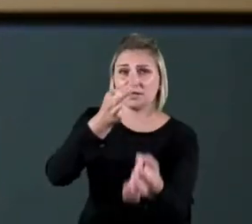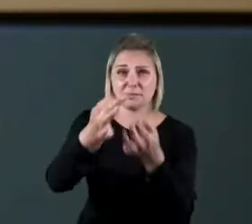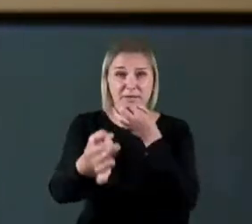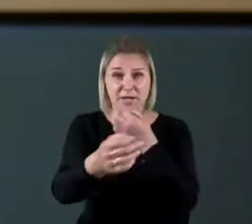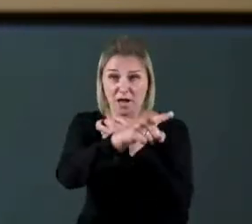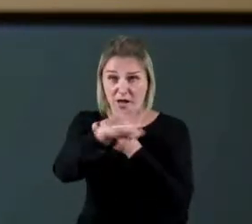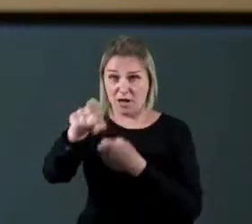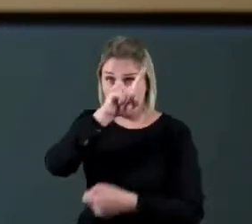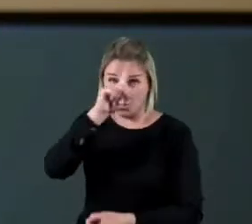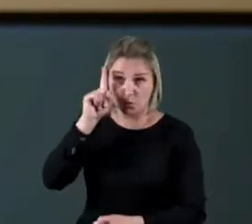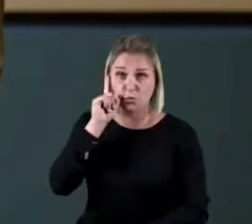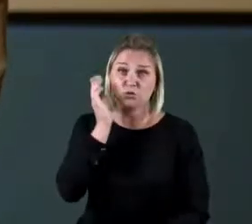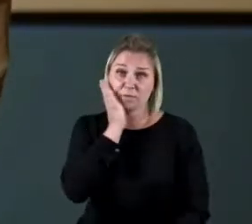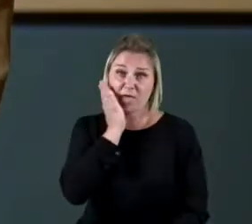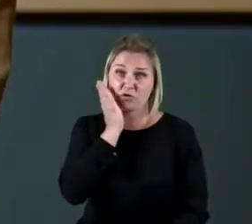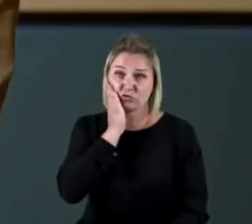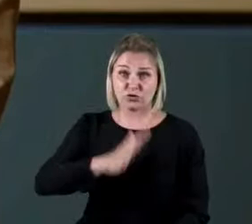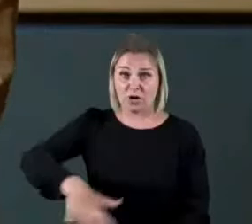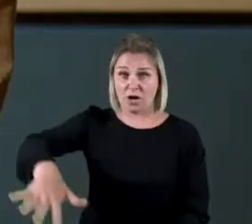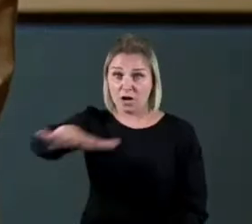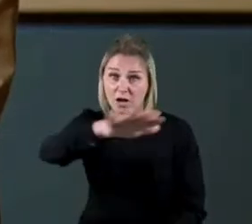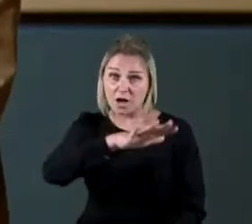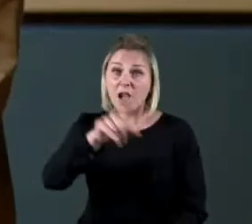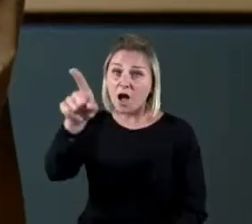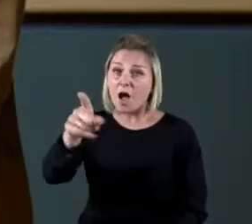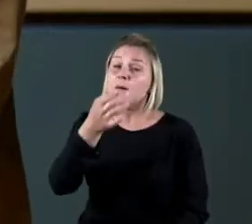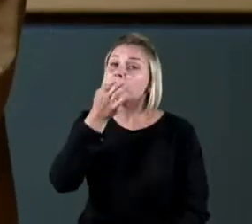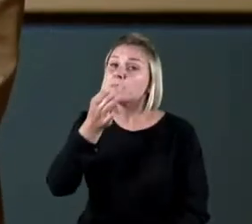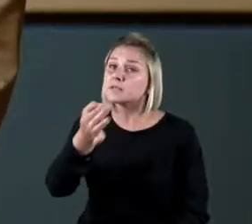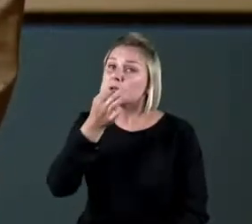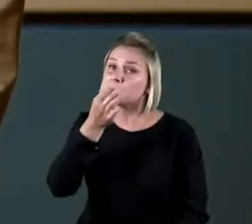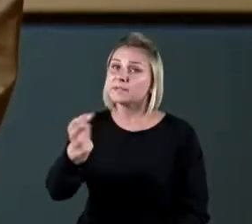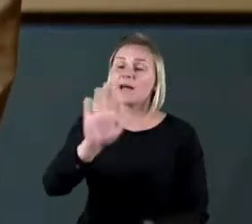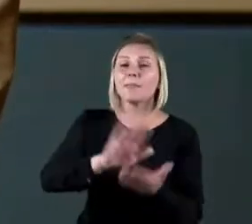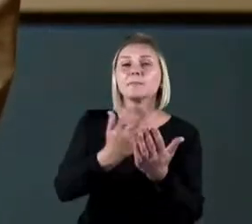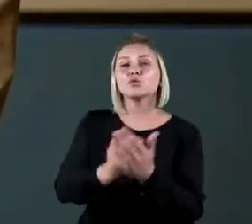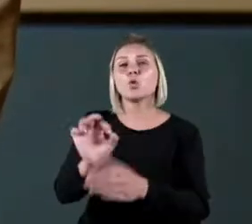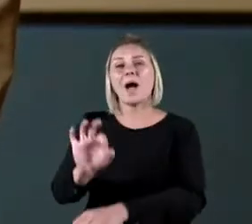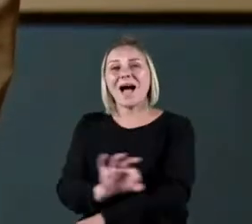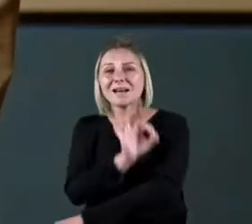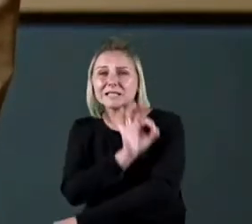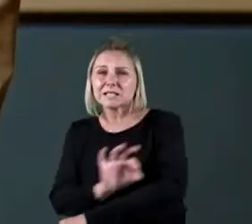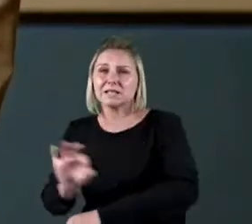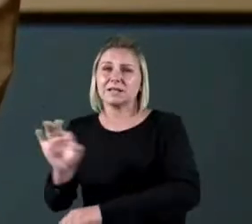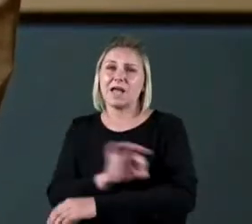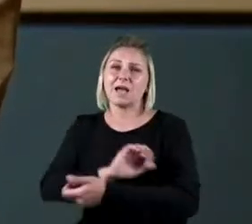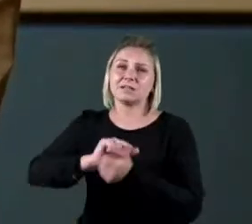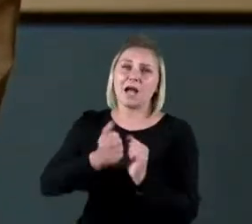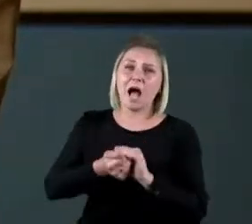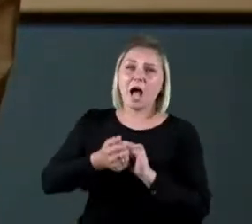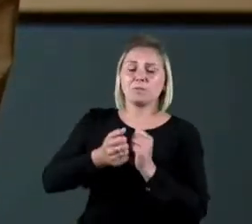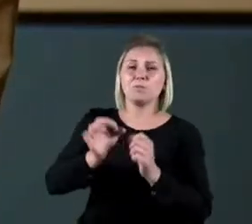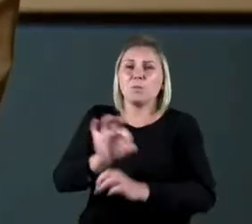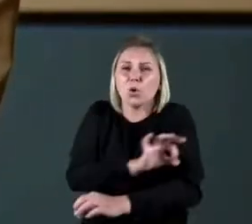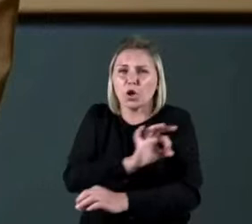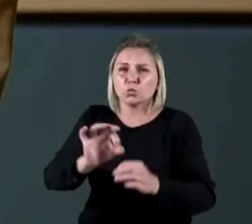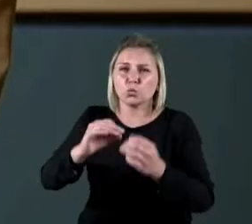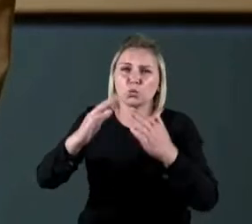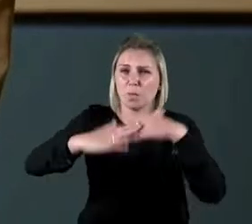in these cities, the policymakers, the practitioners, the architects, the urban planners and designers working and living in these cities,